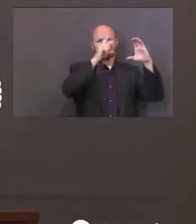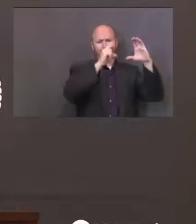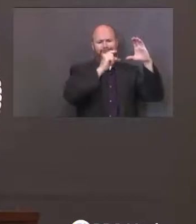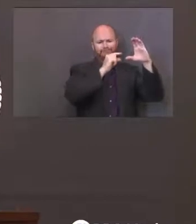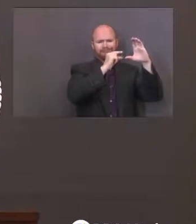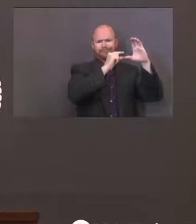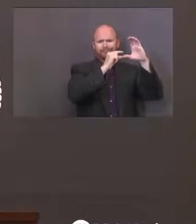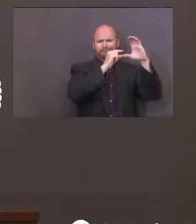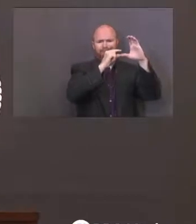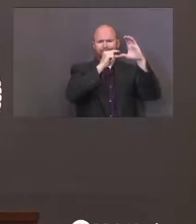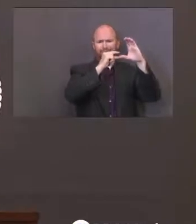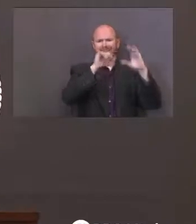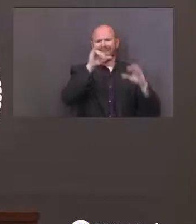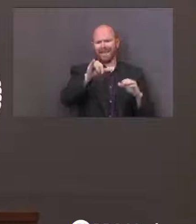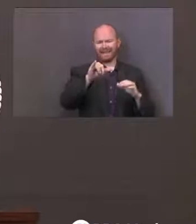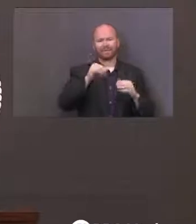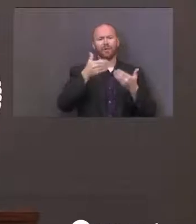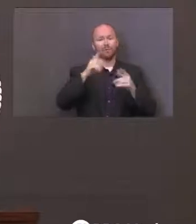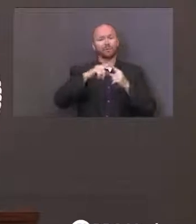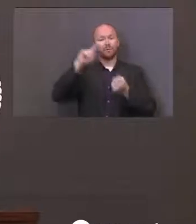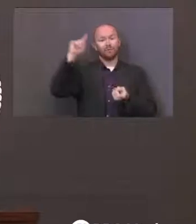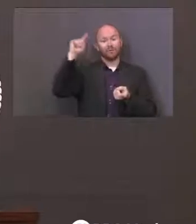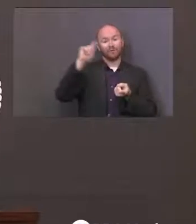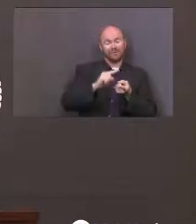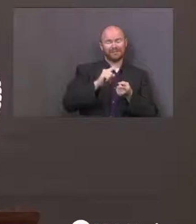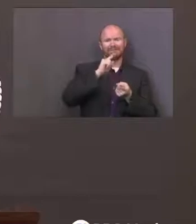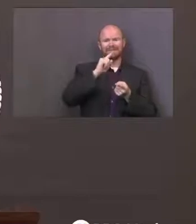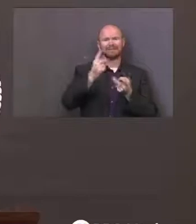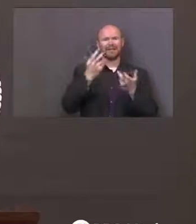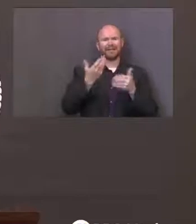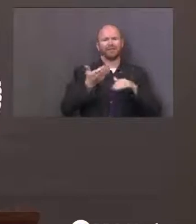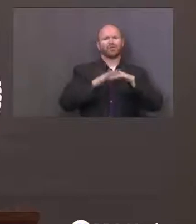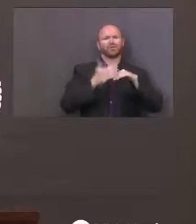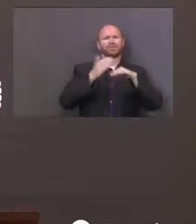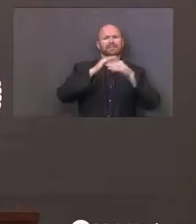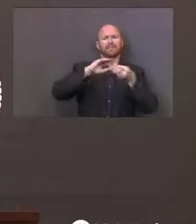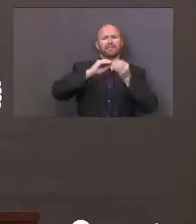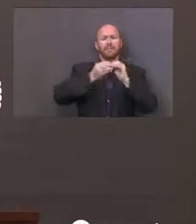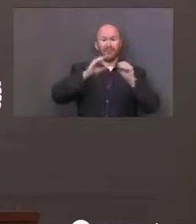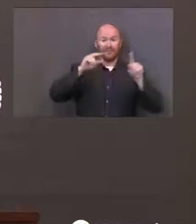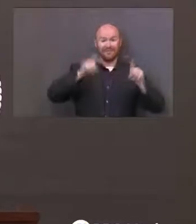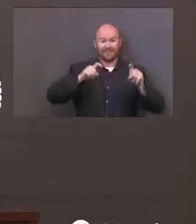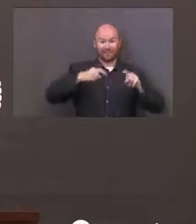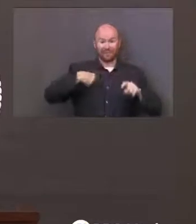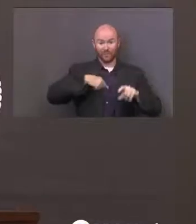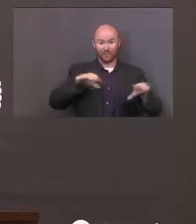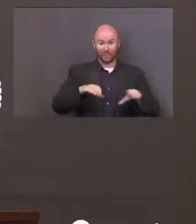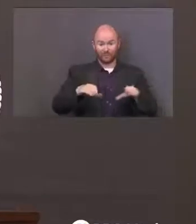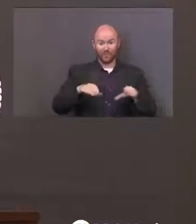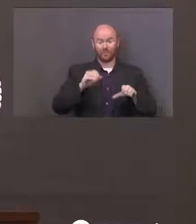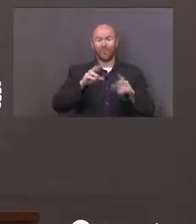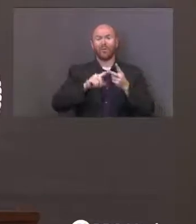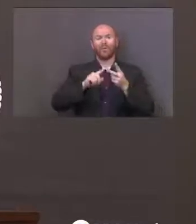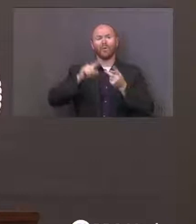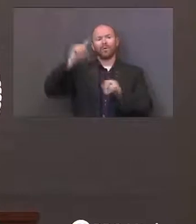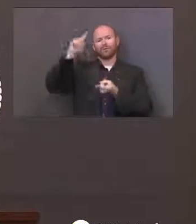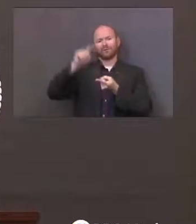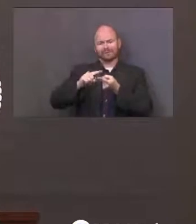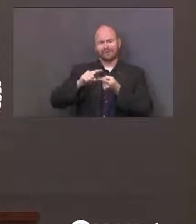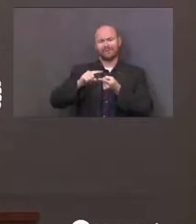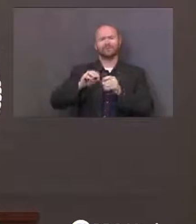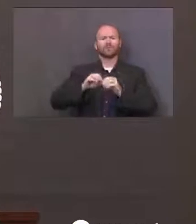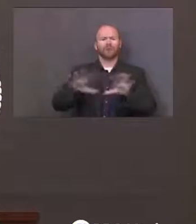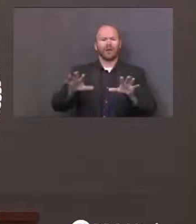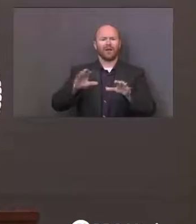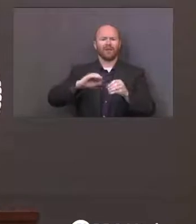ways to decrease percent positivity is to increase the number of tests we do or to decrease the spread of COVID-19 and